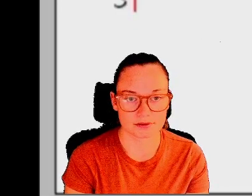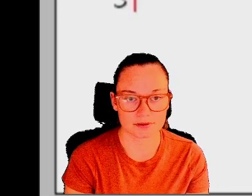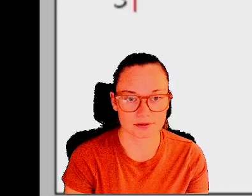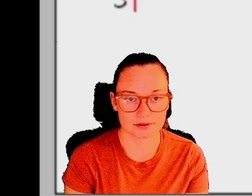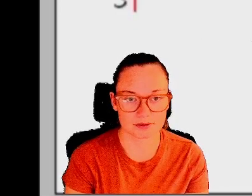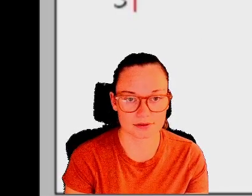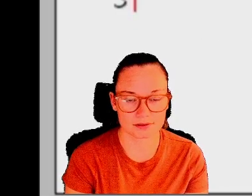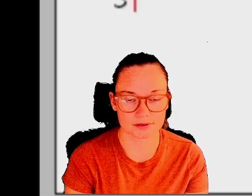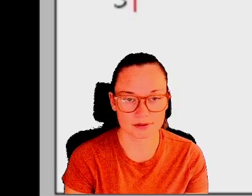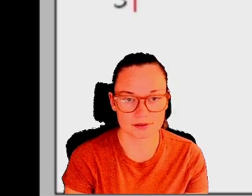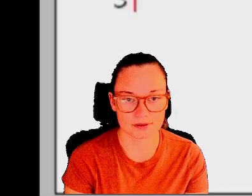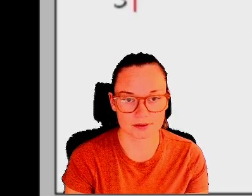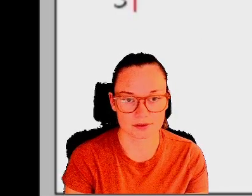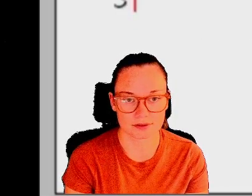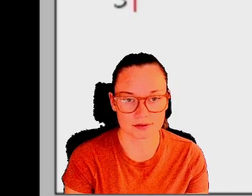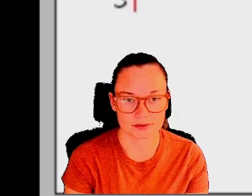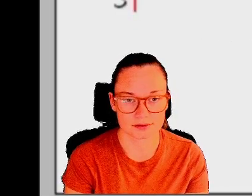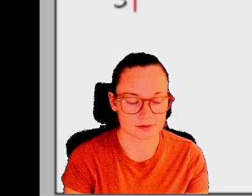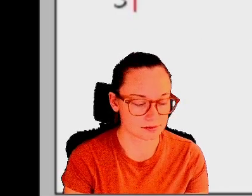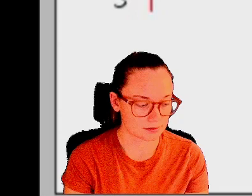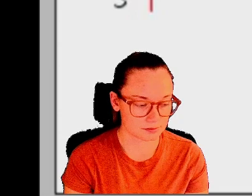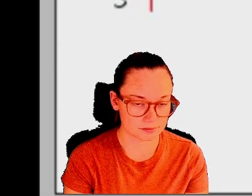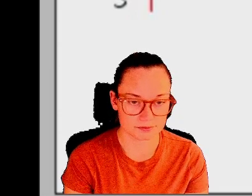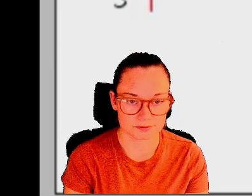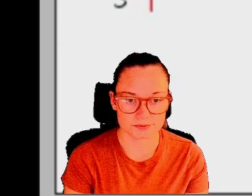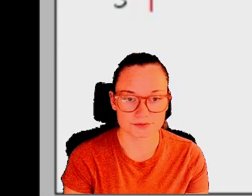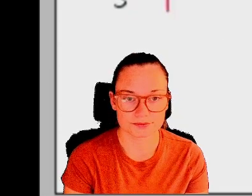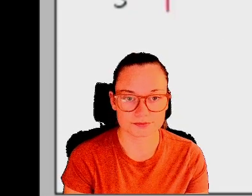times 3 to the 10th power.